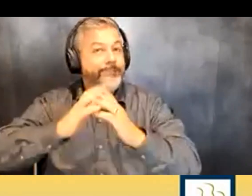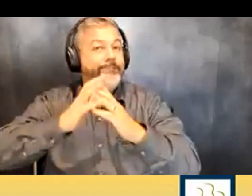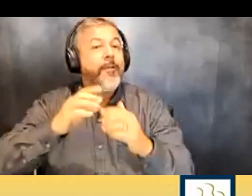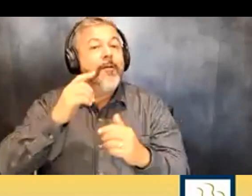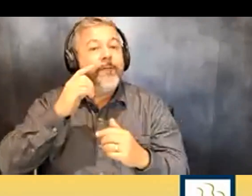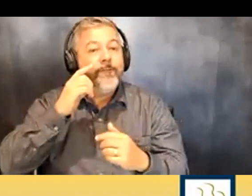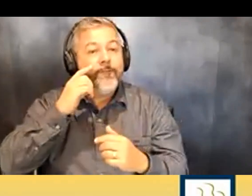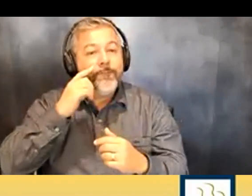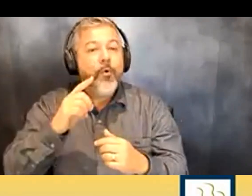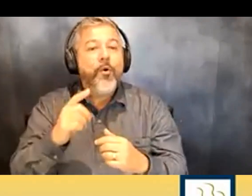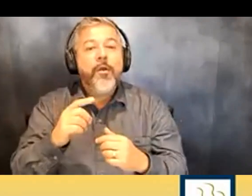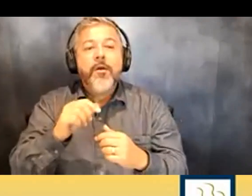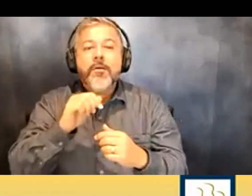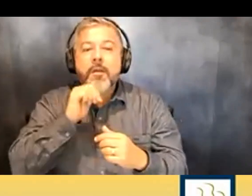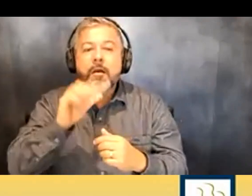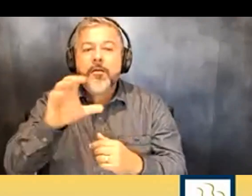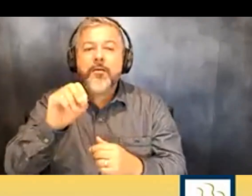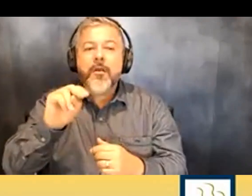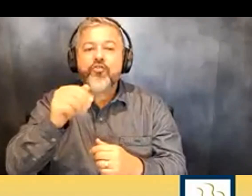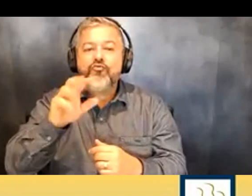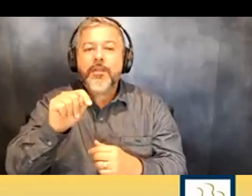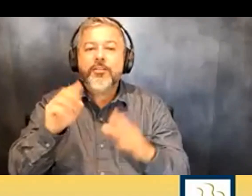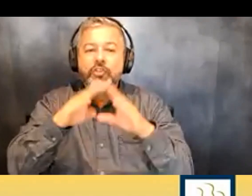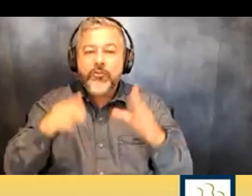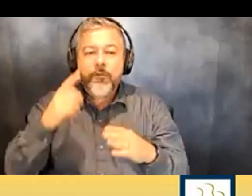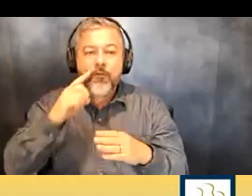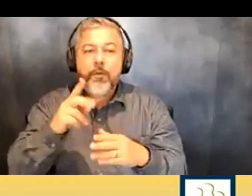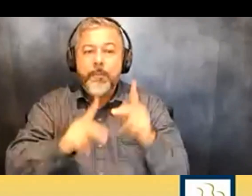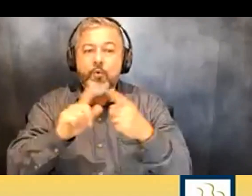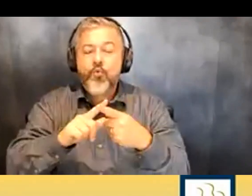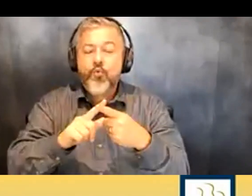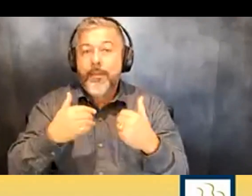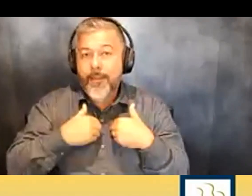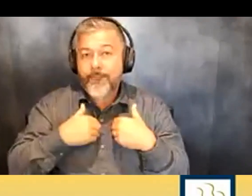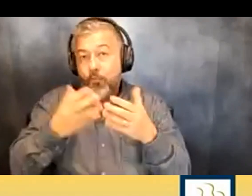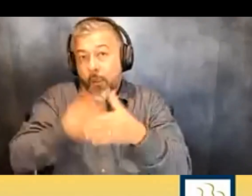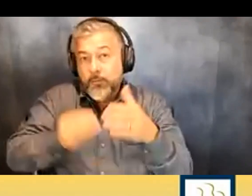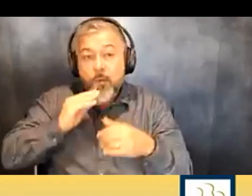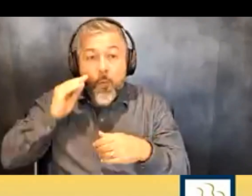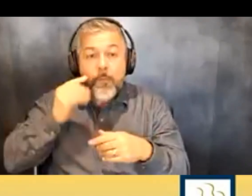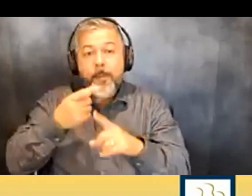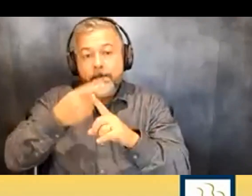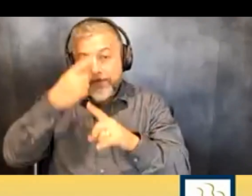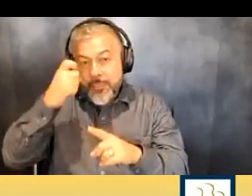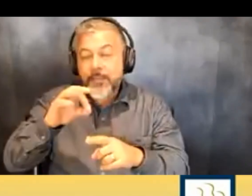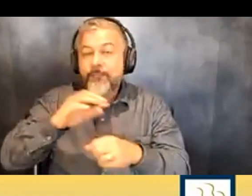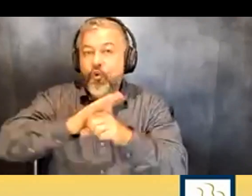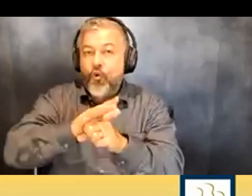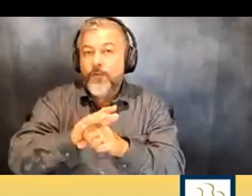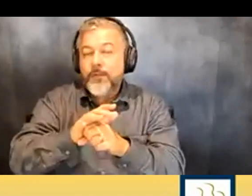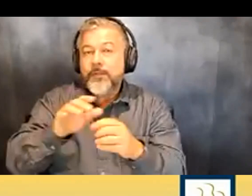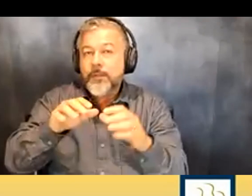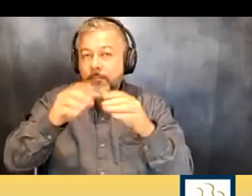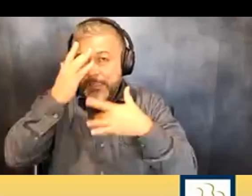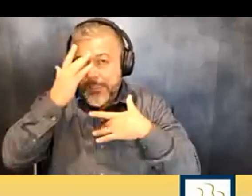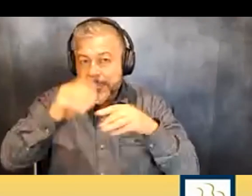those experiencing homelessness in the face of the COVID-19 pandemic, and has housed over 42,000